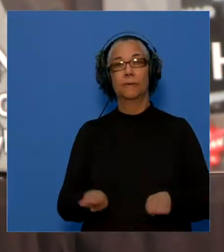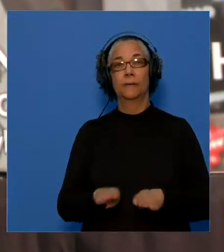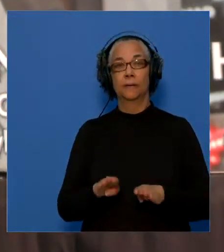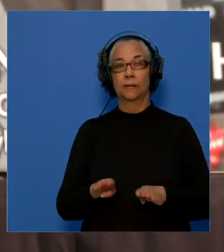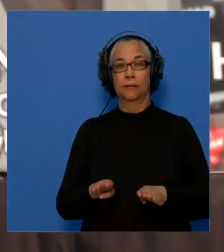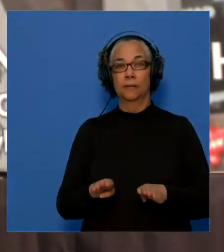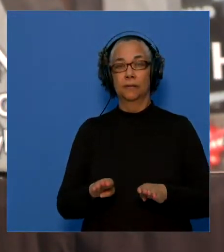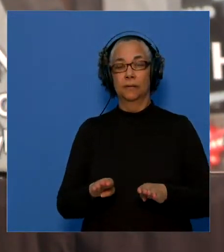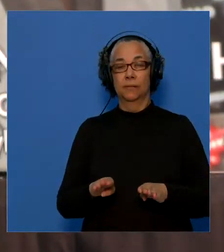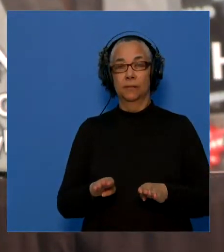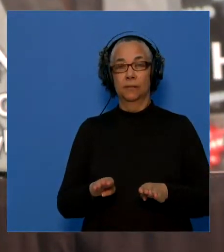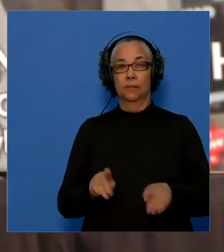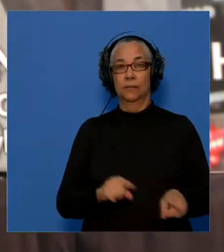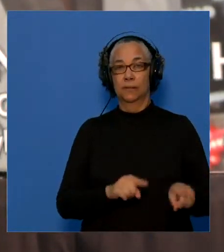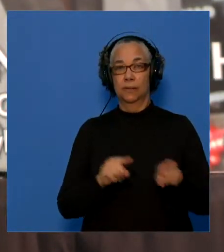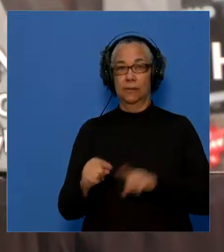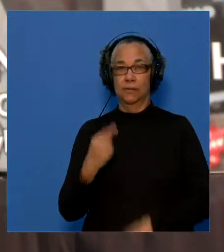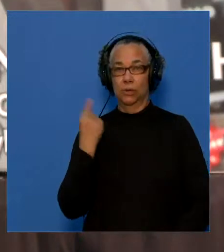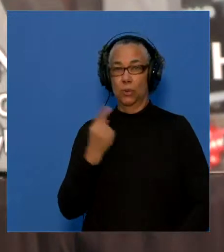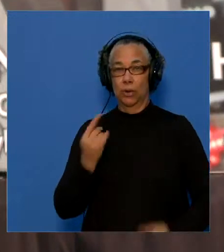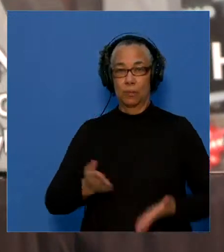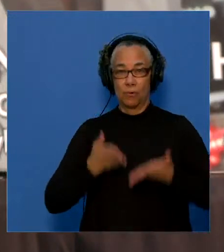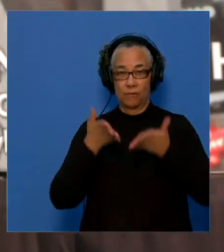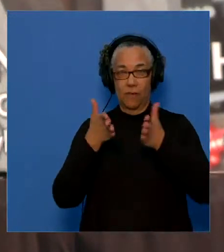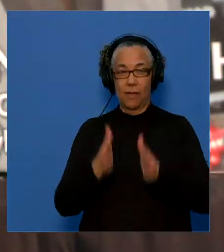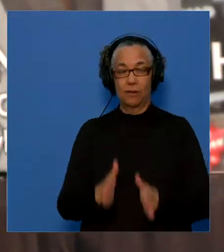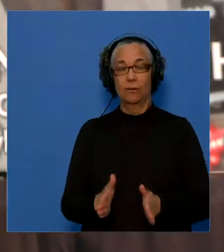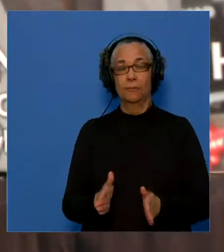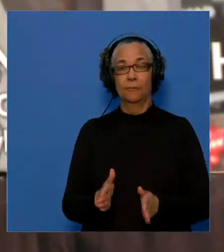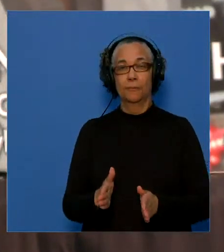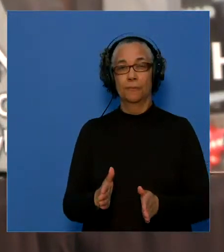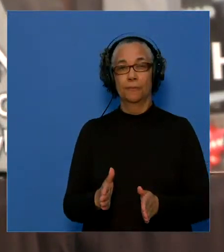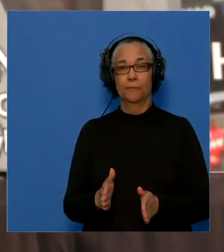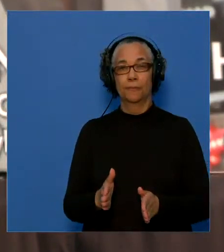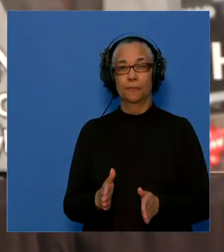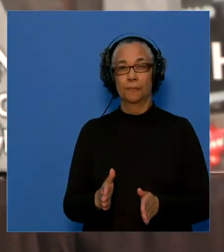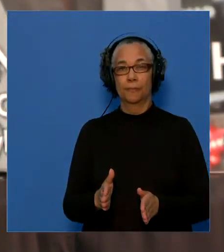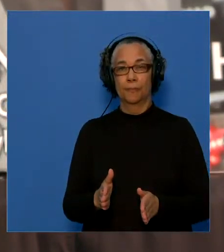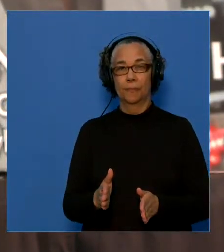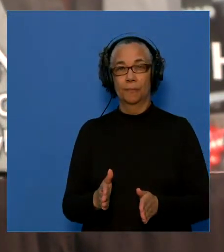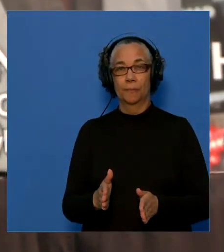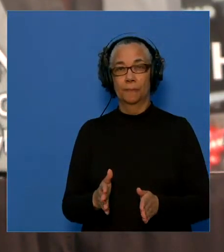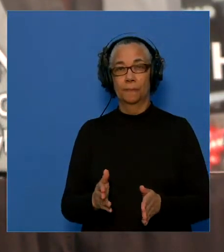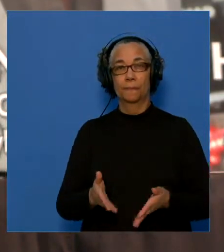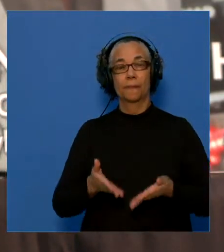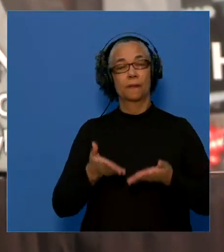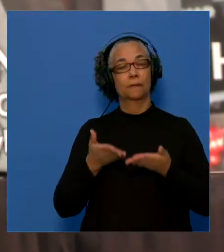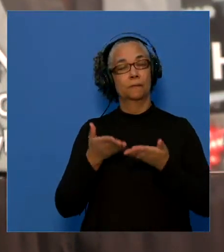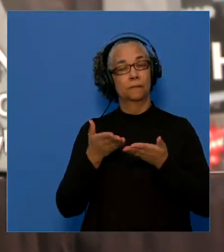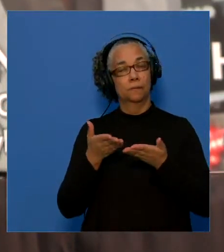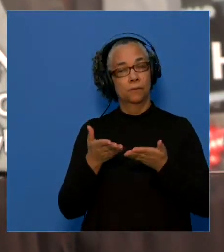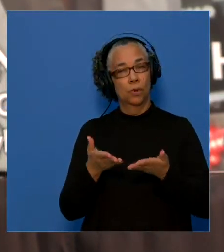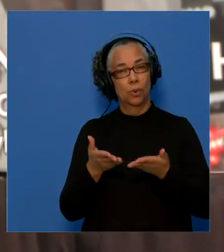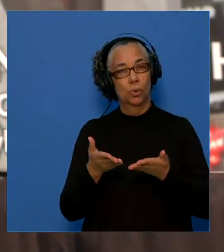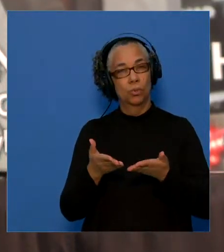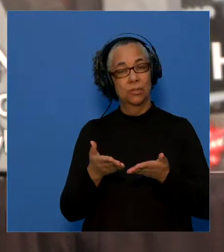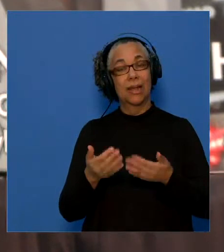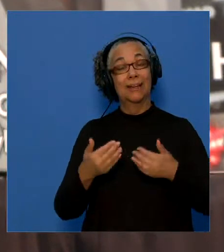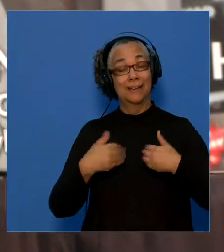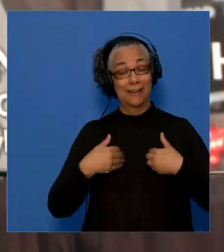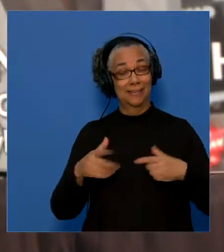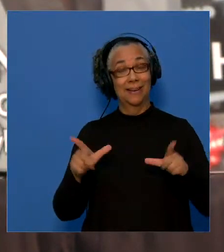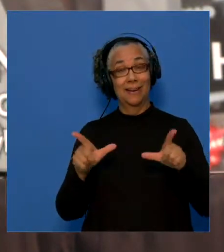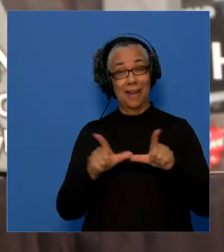As the only provider that currently holds a transmission and distribution and retail